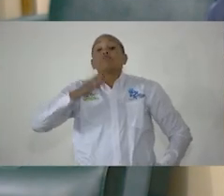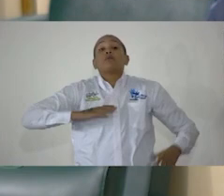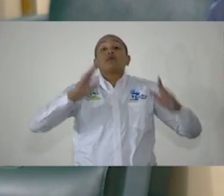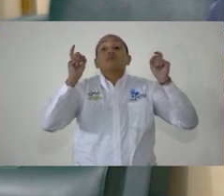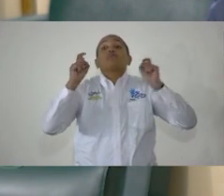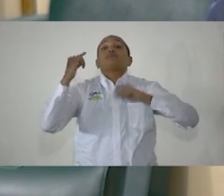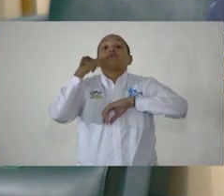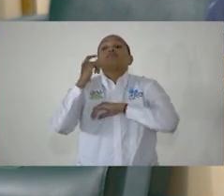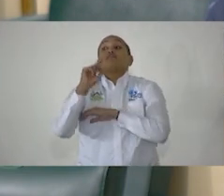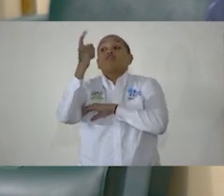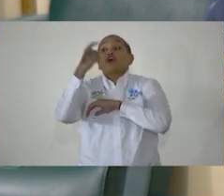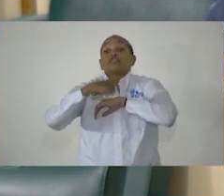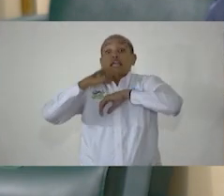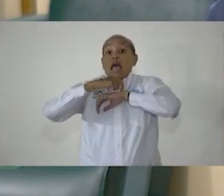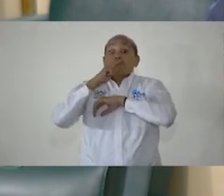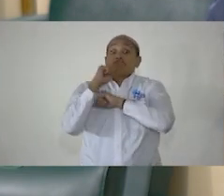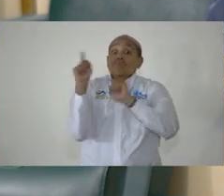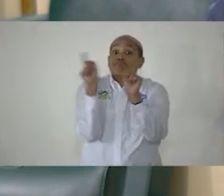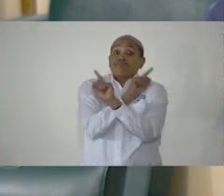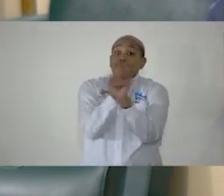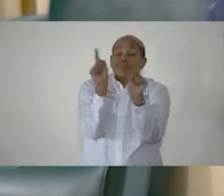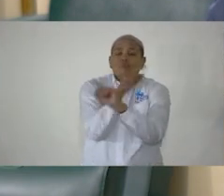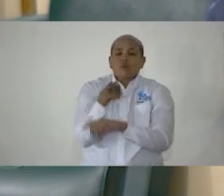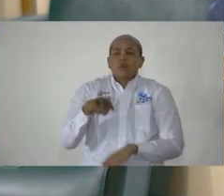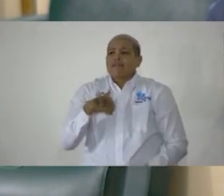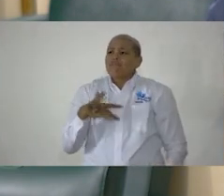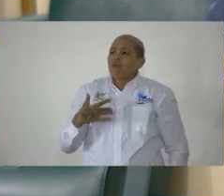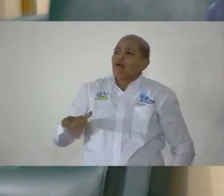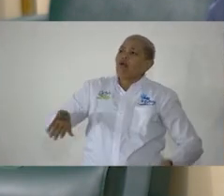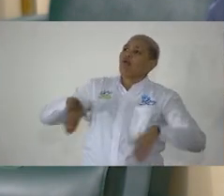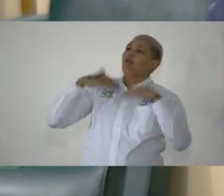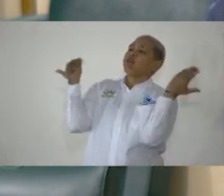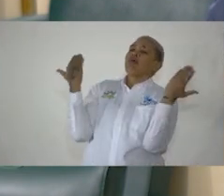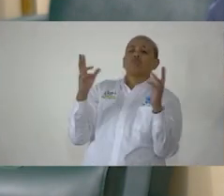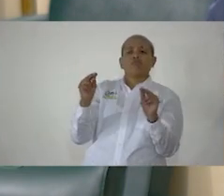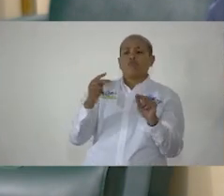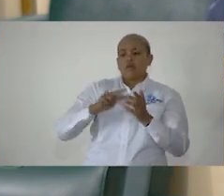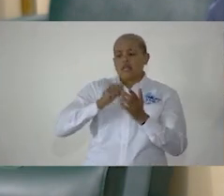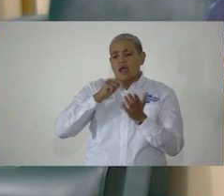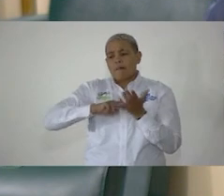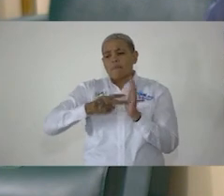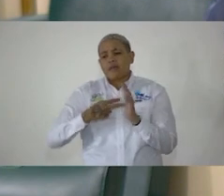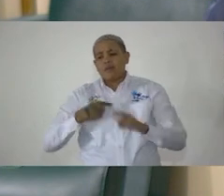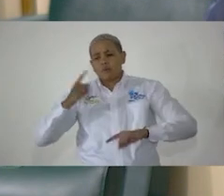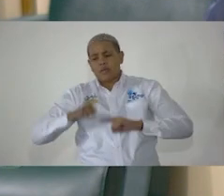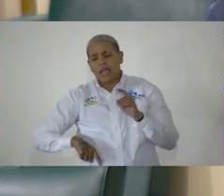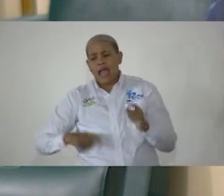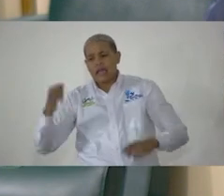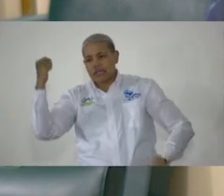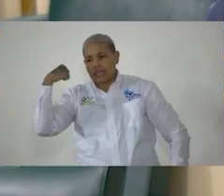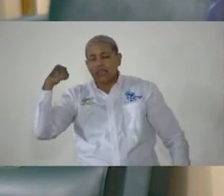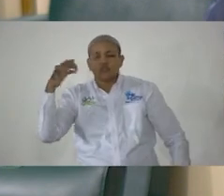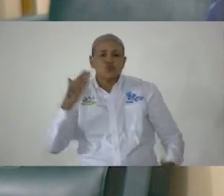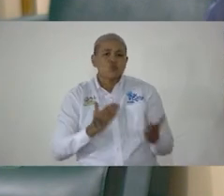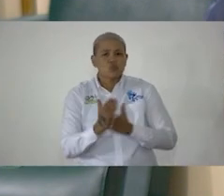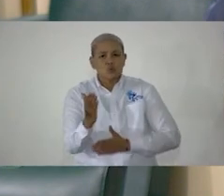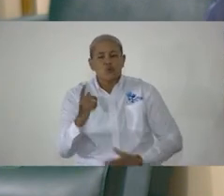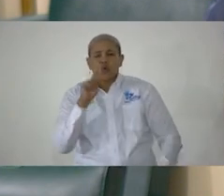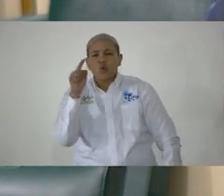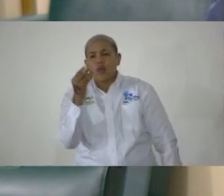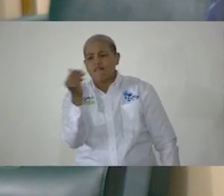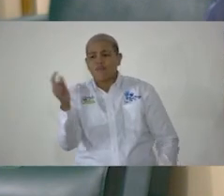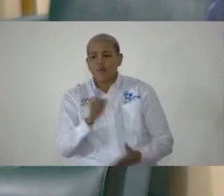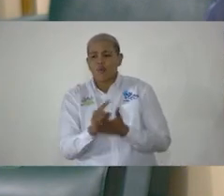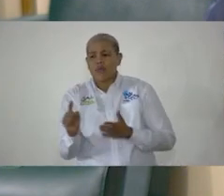even if the first time is a no, we are not deterred. That does not mean that we cannot get to a yes. There are only a few